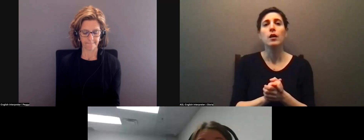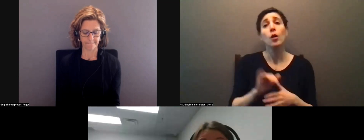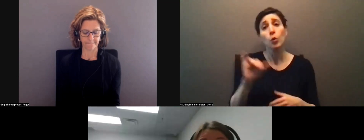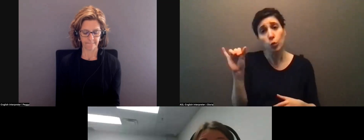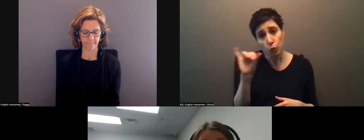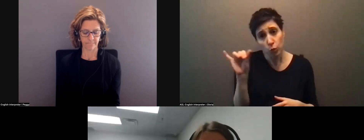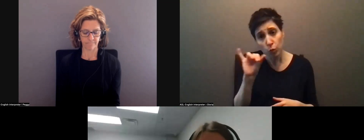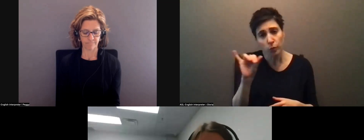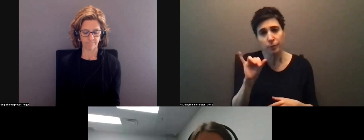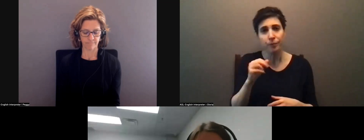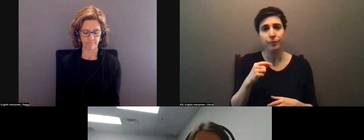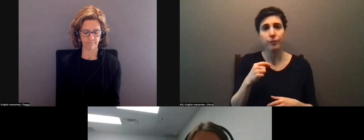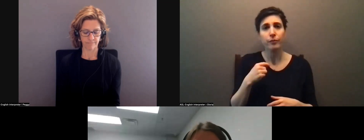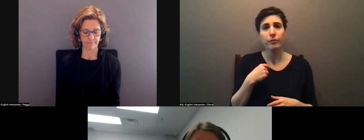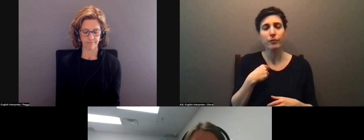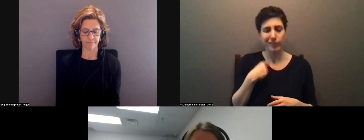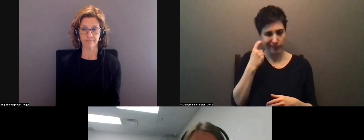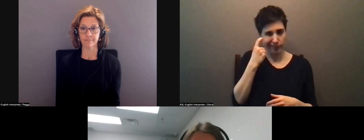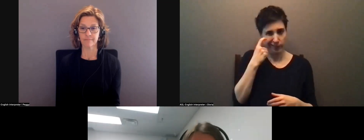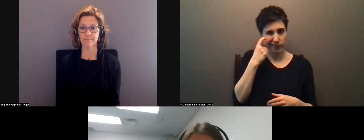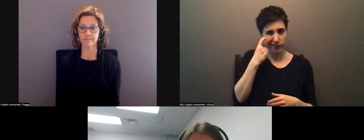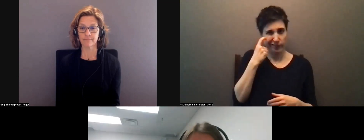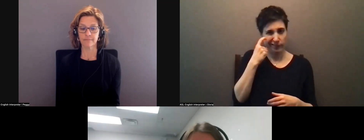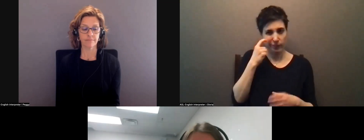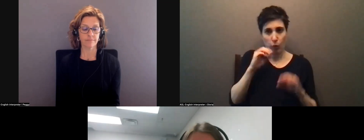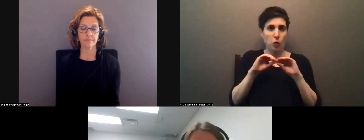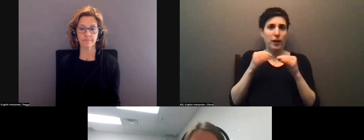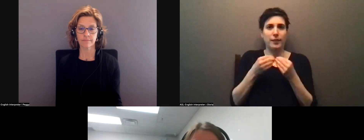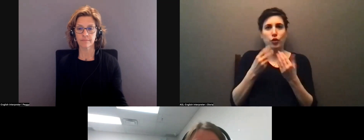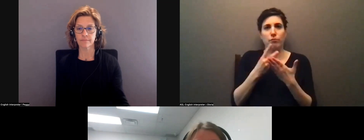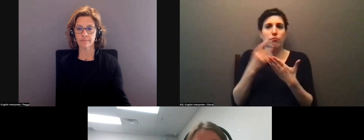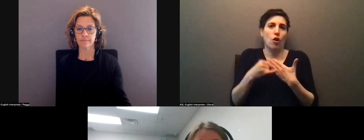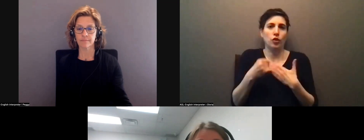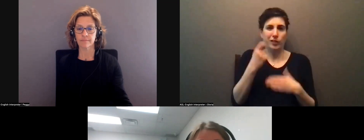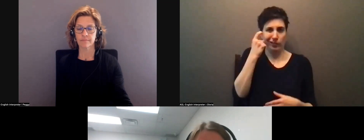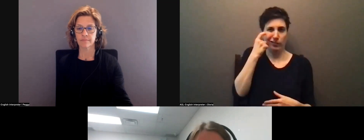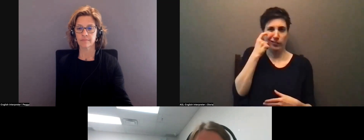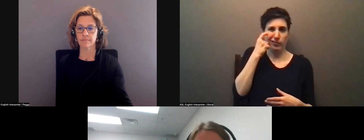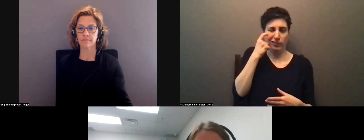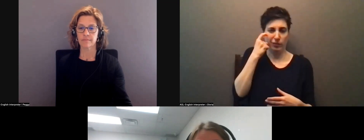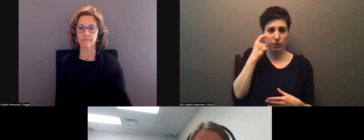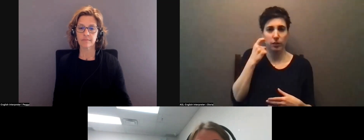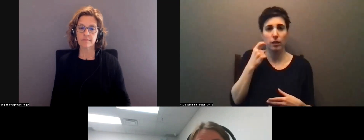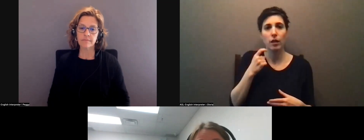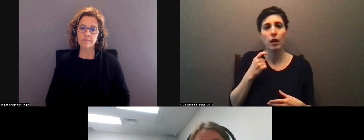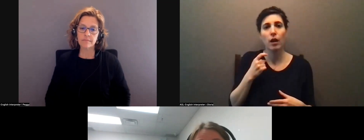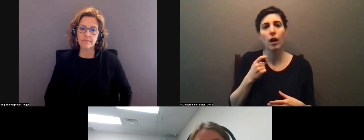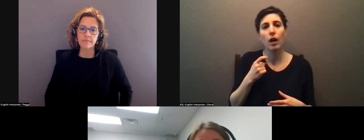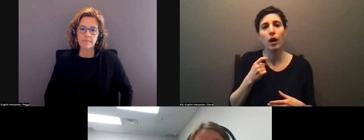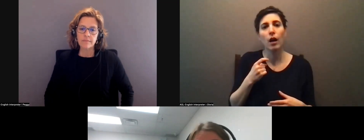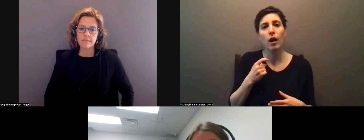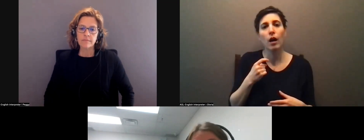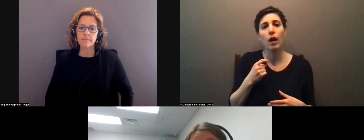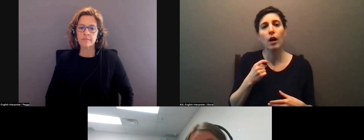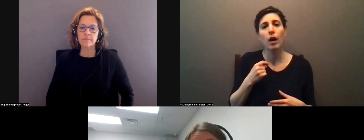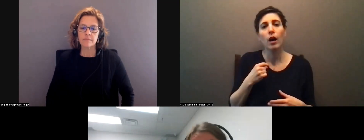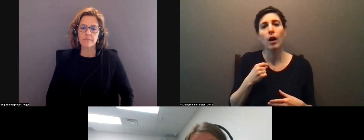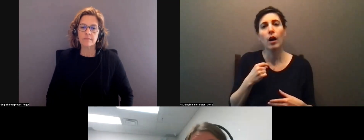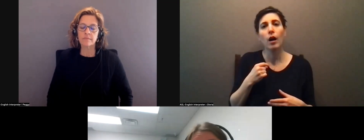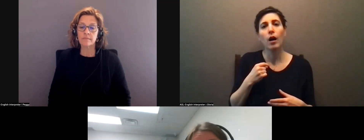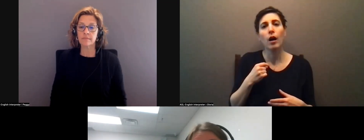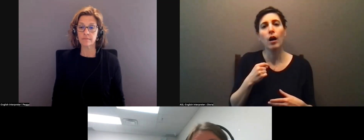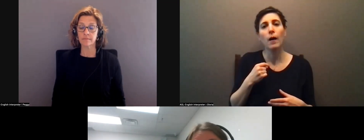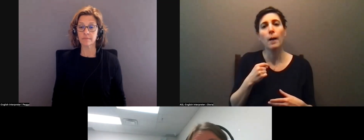our recent initiative as an organization to ease the difficulties to